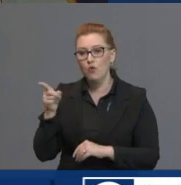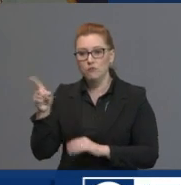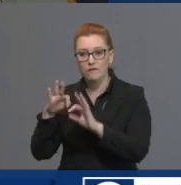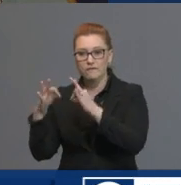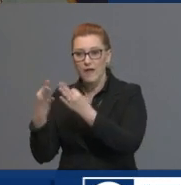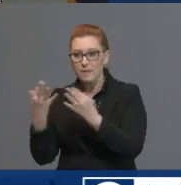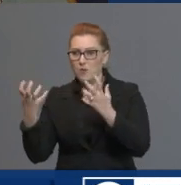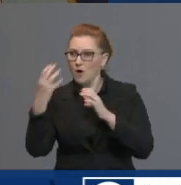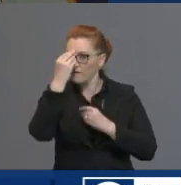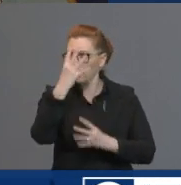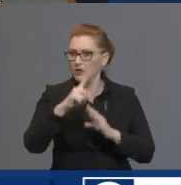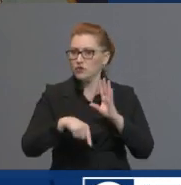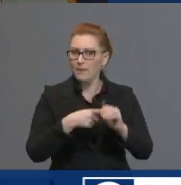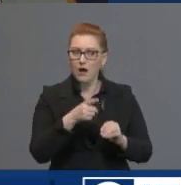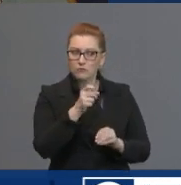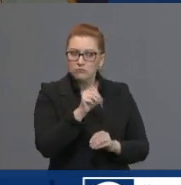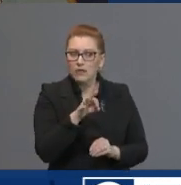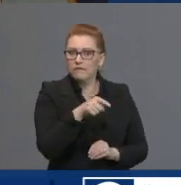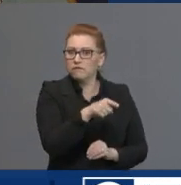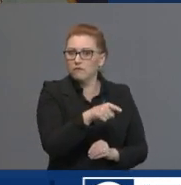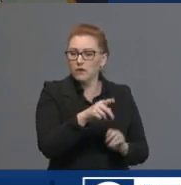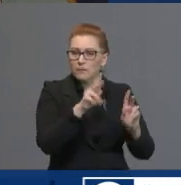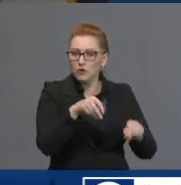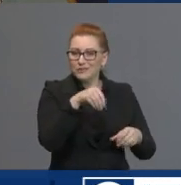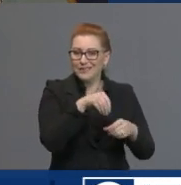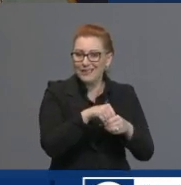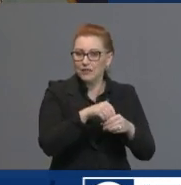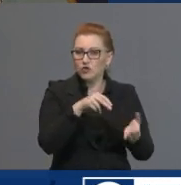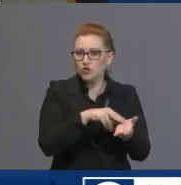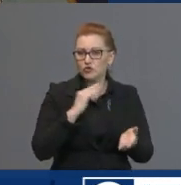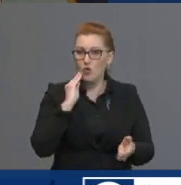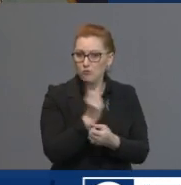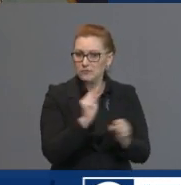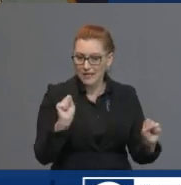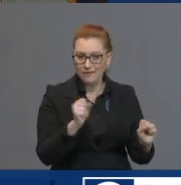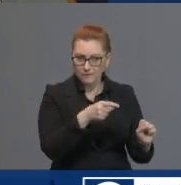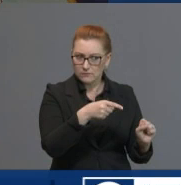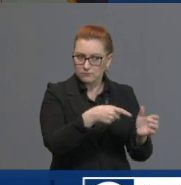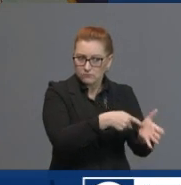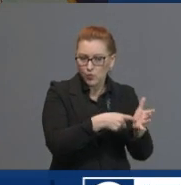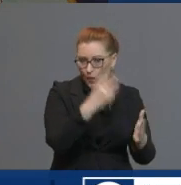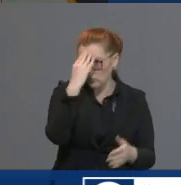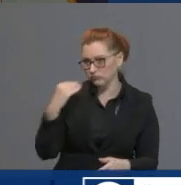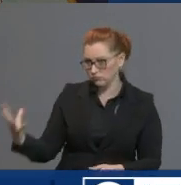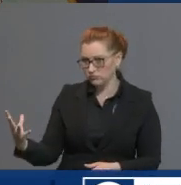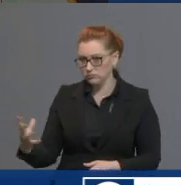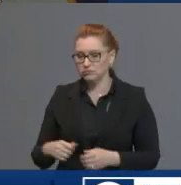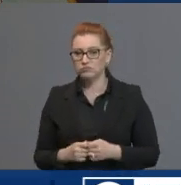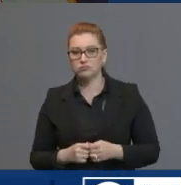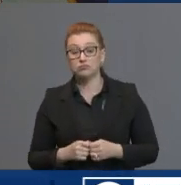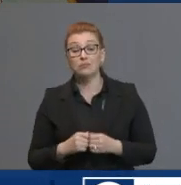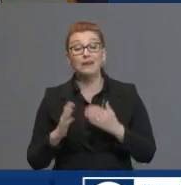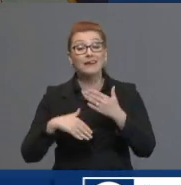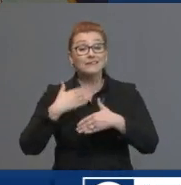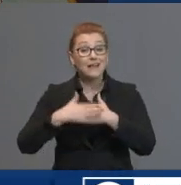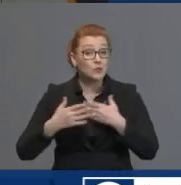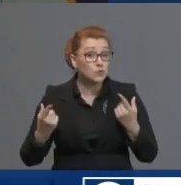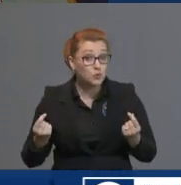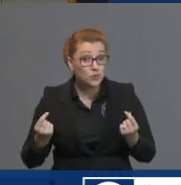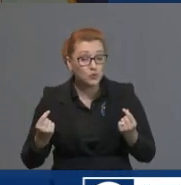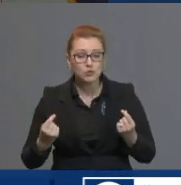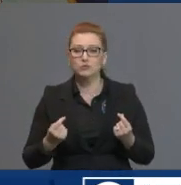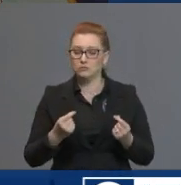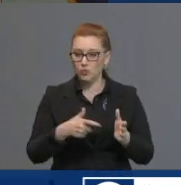in a long-term care facility. The goal of this next step is to increase testing for that vulnerable